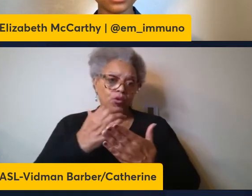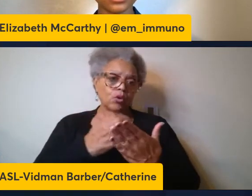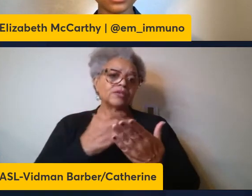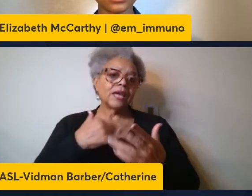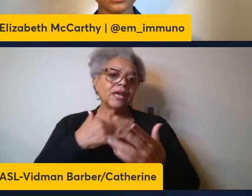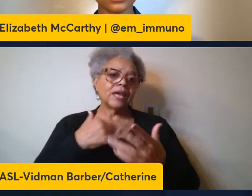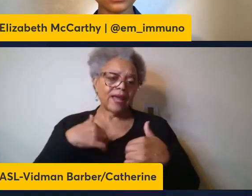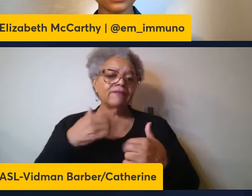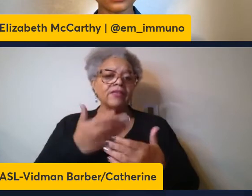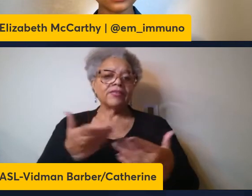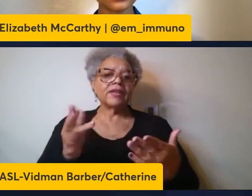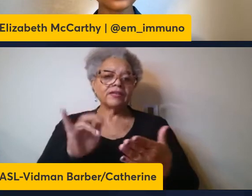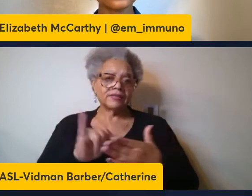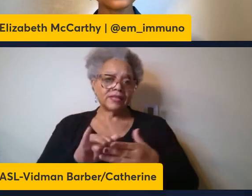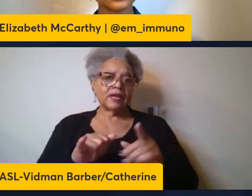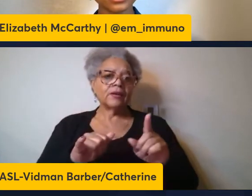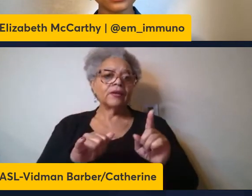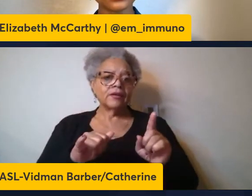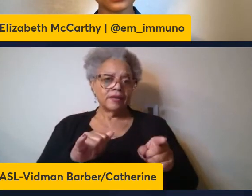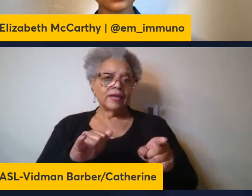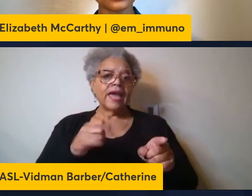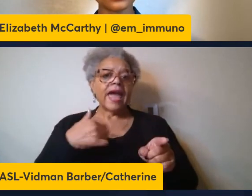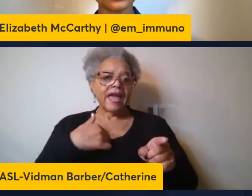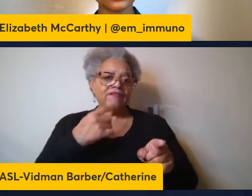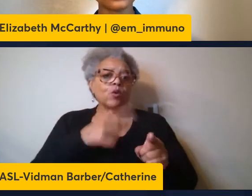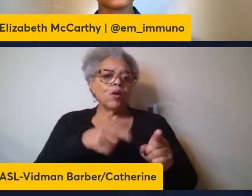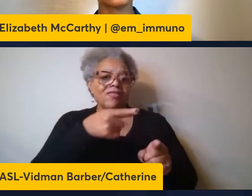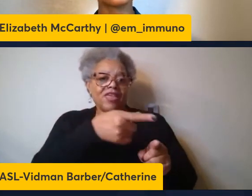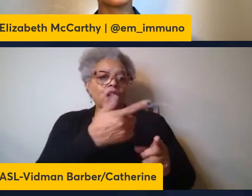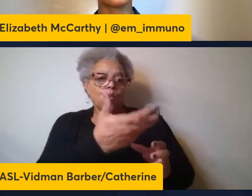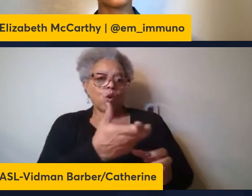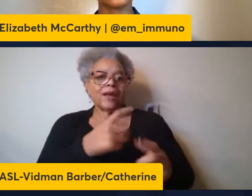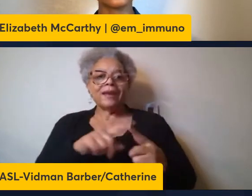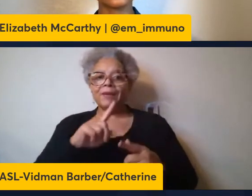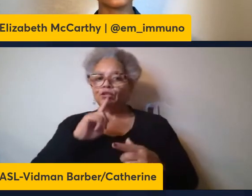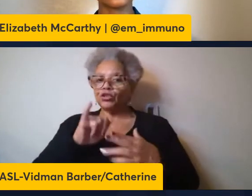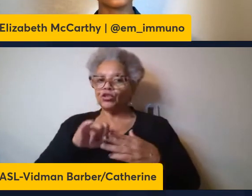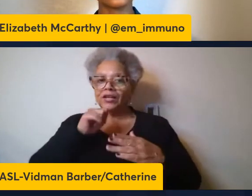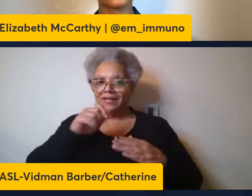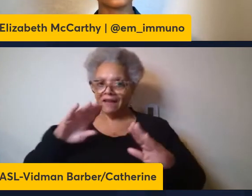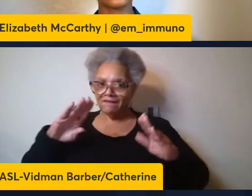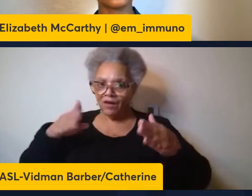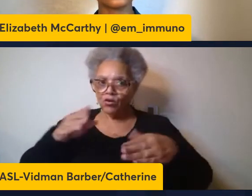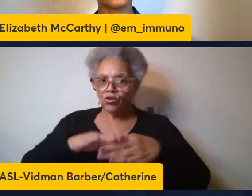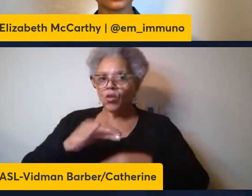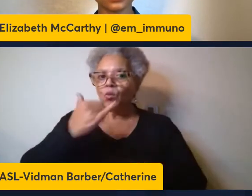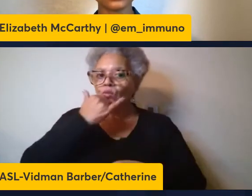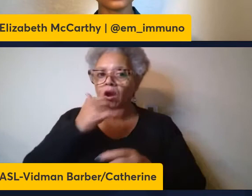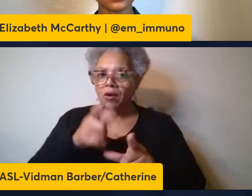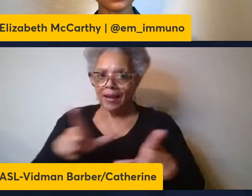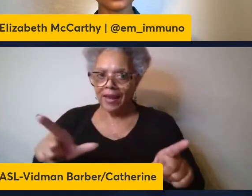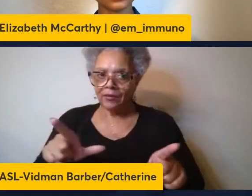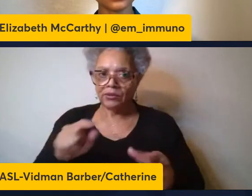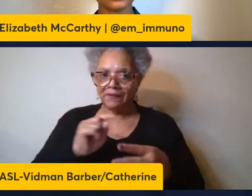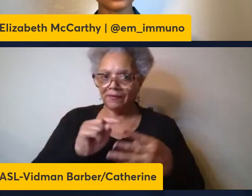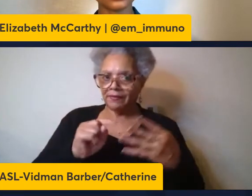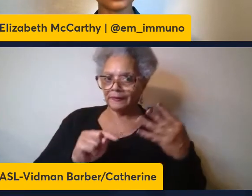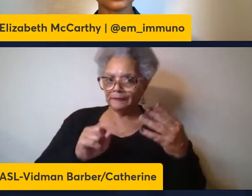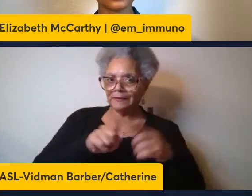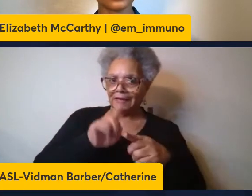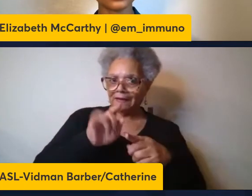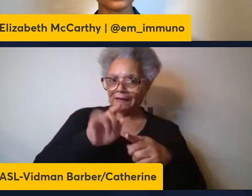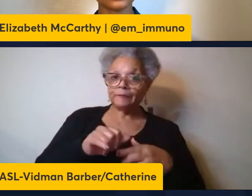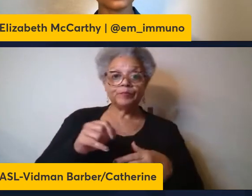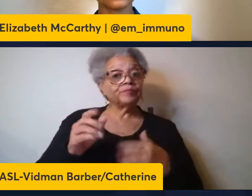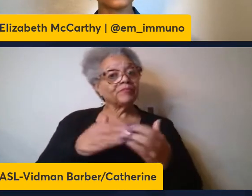having a look at exactly what they say they want and making sure you're not focusing on the wrong language or things like that would be good for you. Although